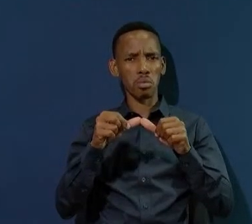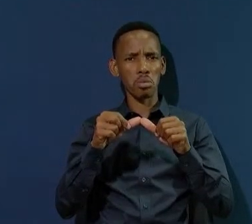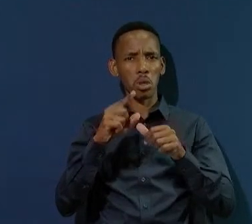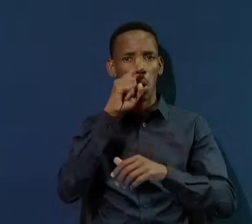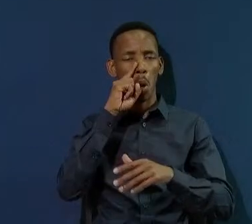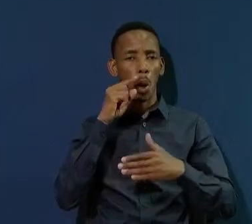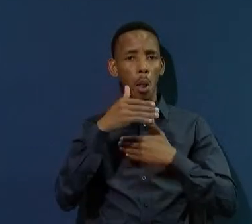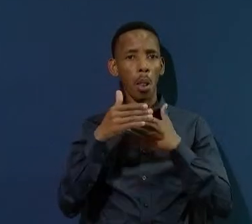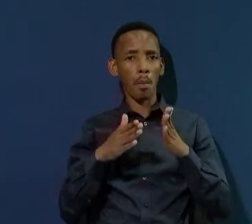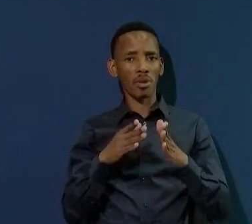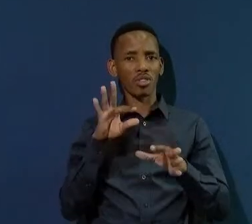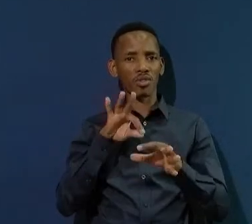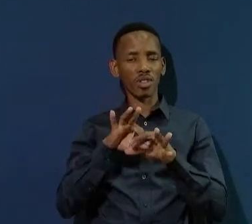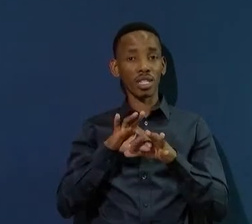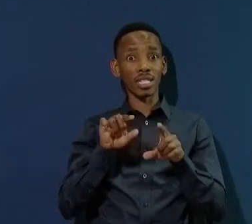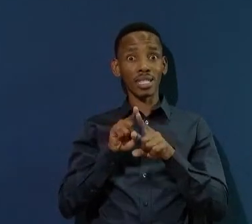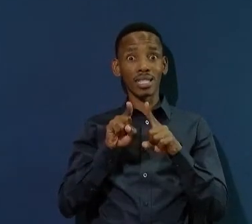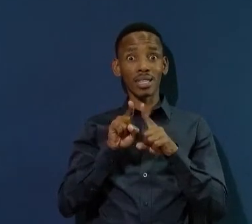things they